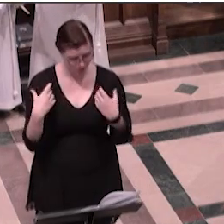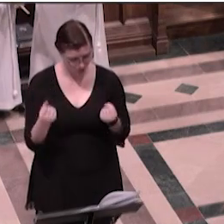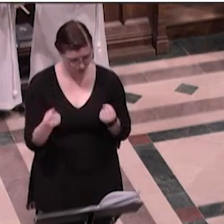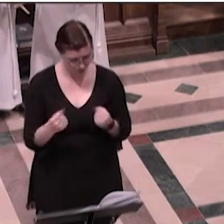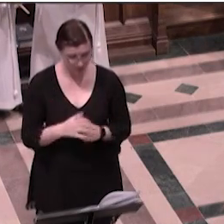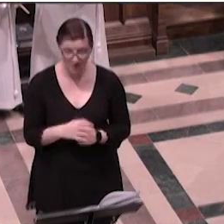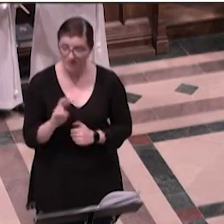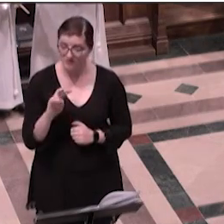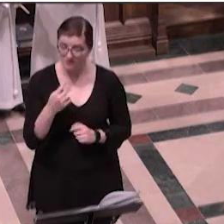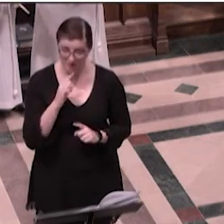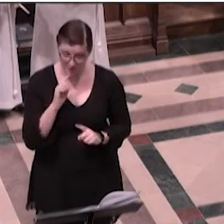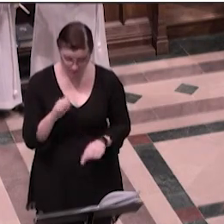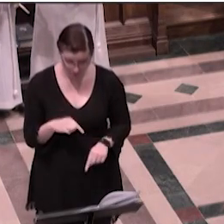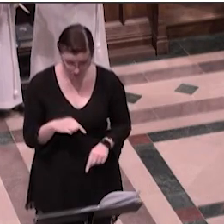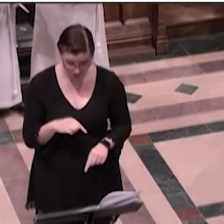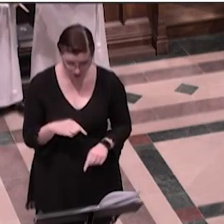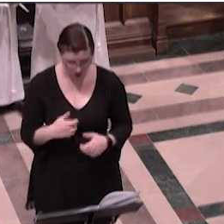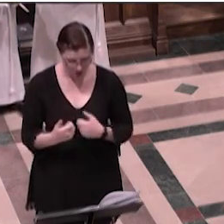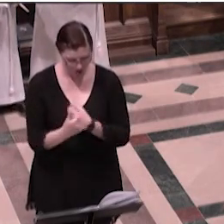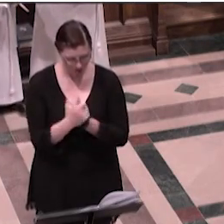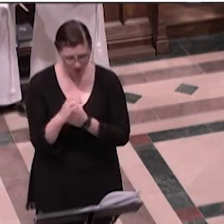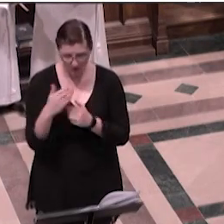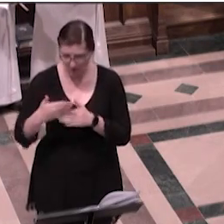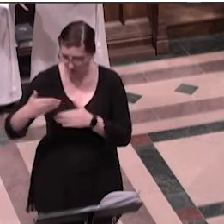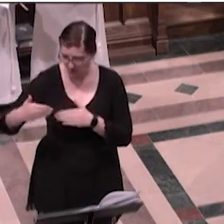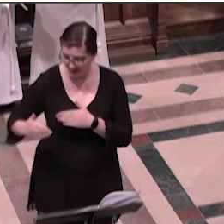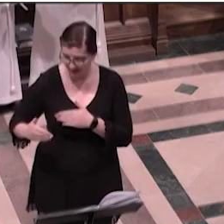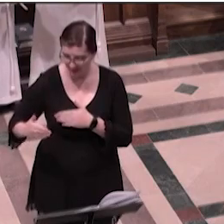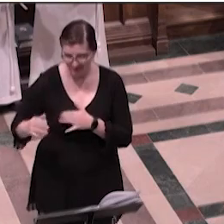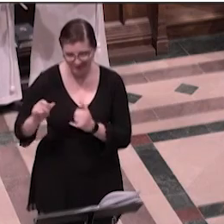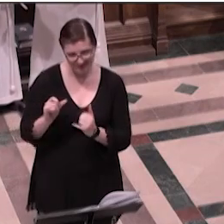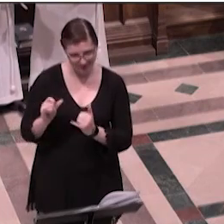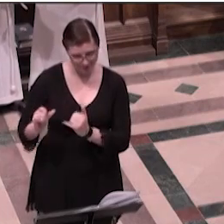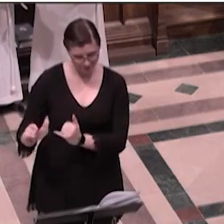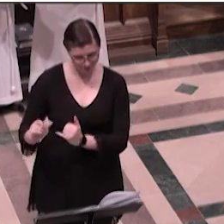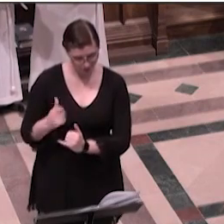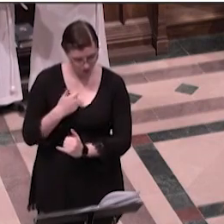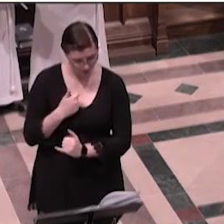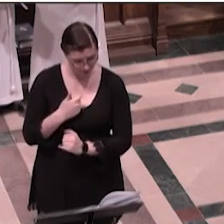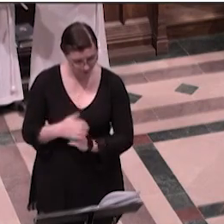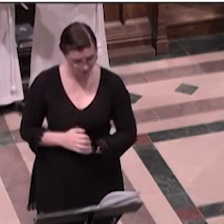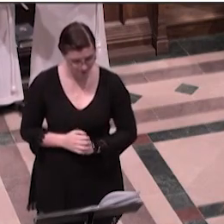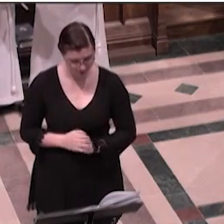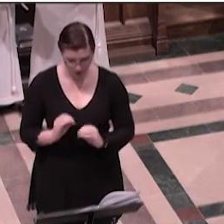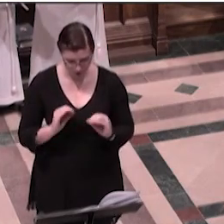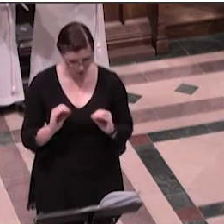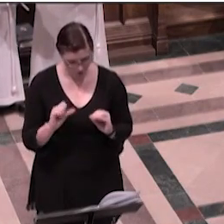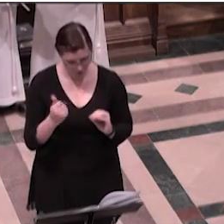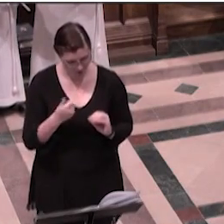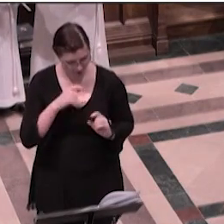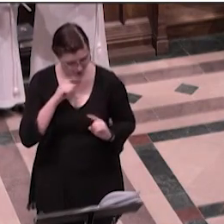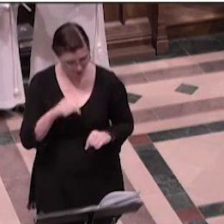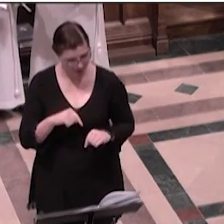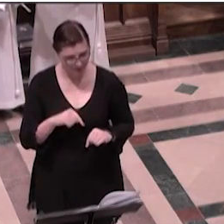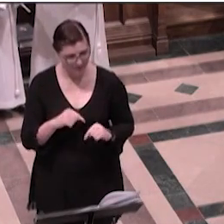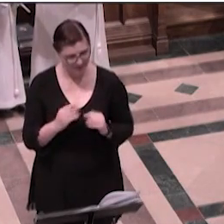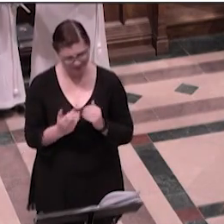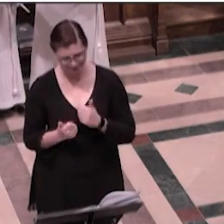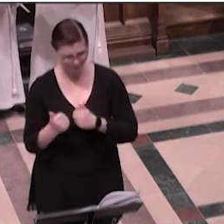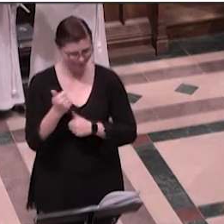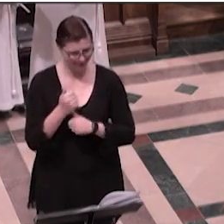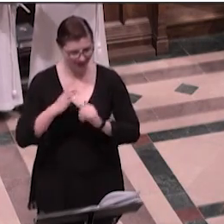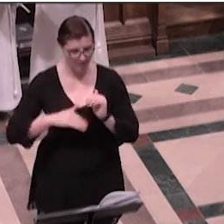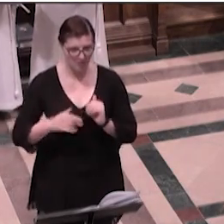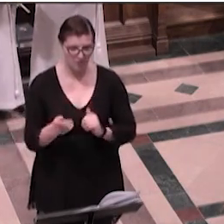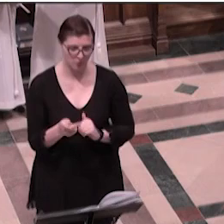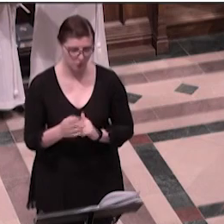this: Love your neighbor as yourself. There is no other commandment greater than these."